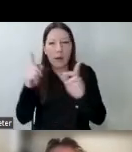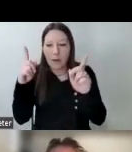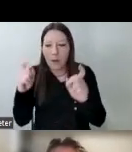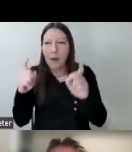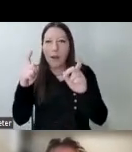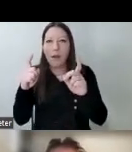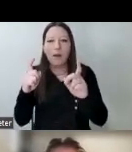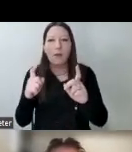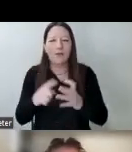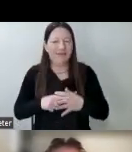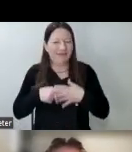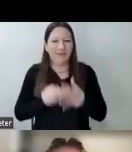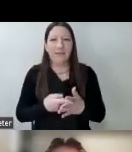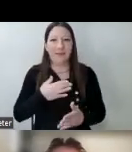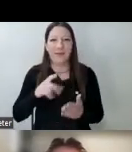working on.